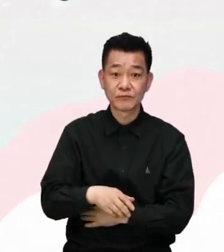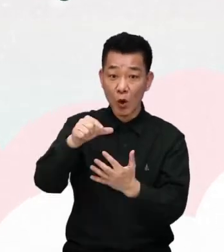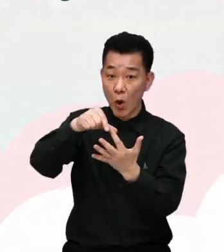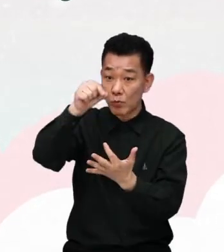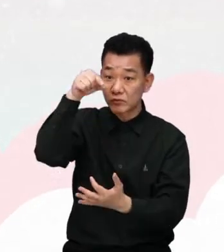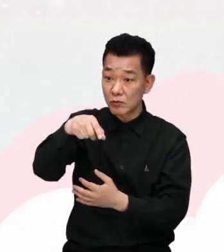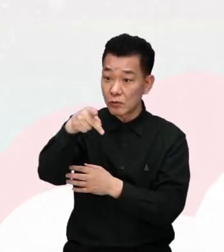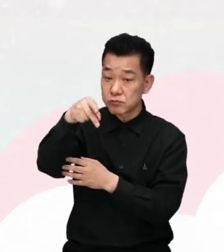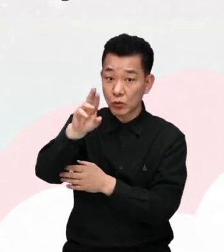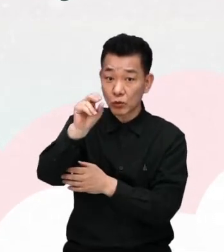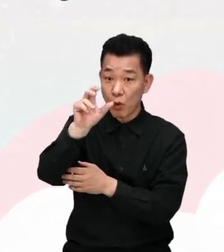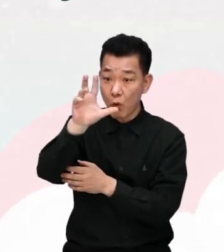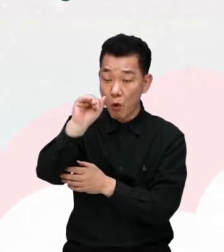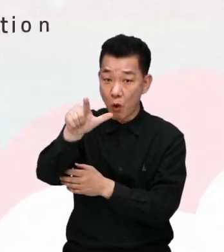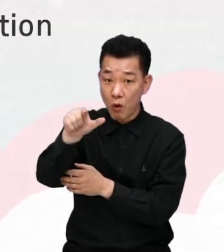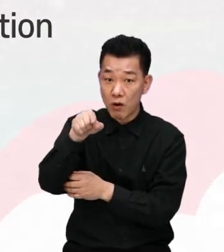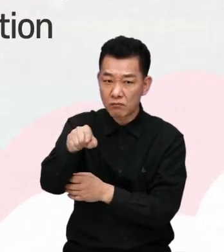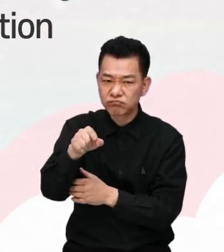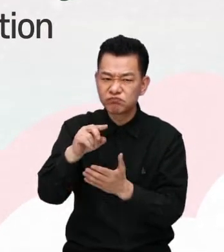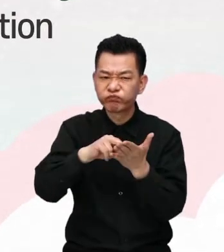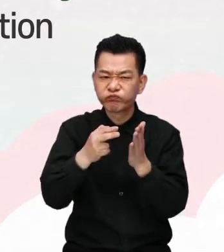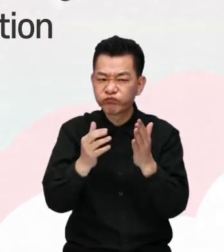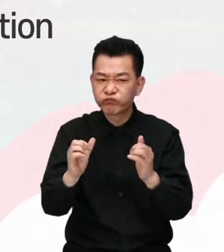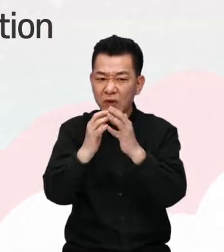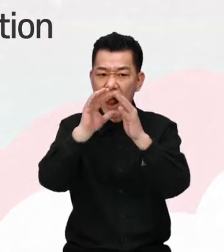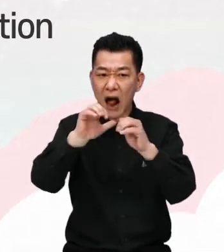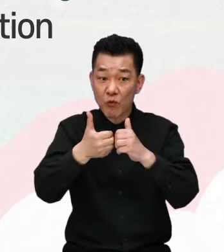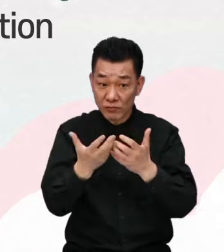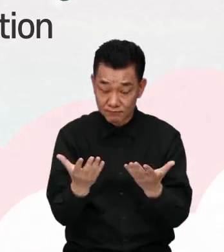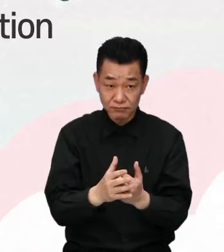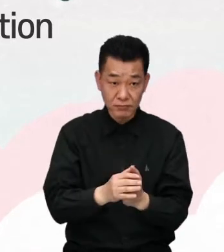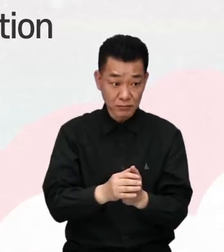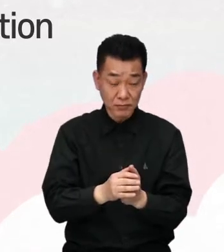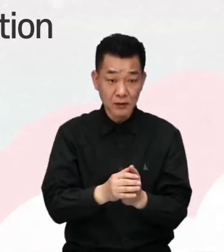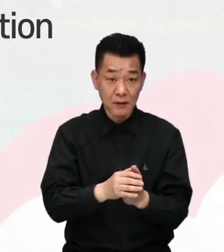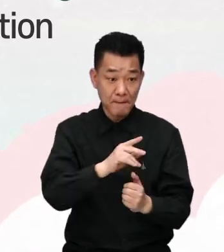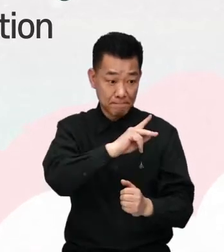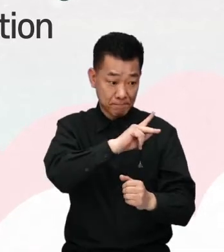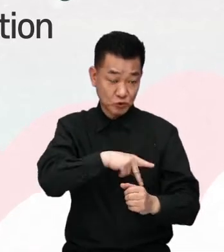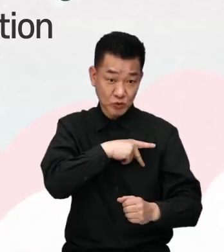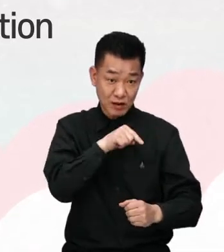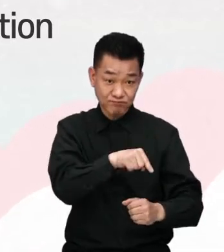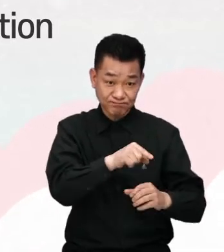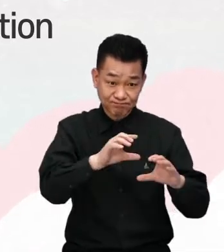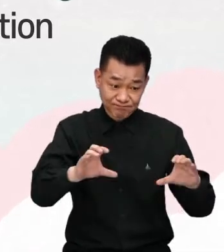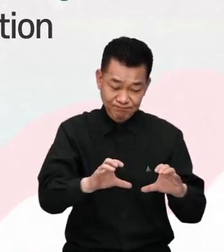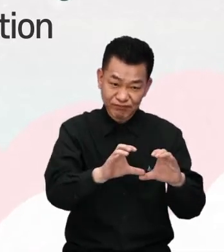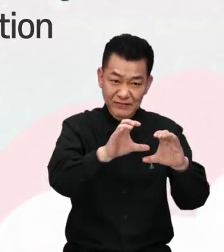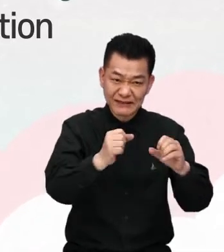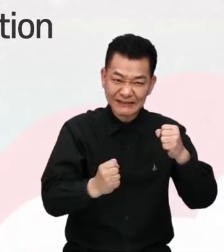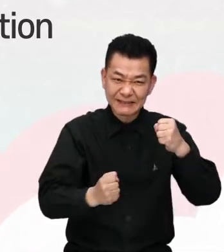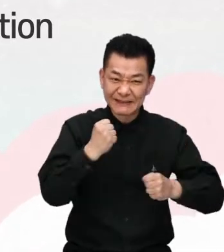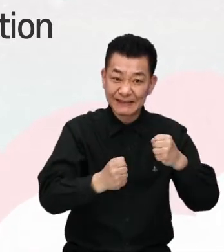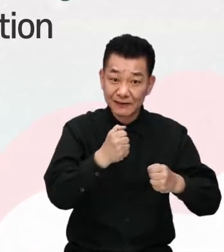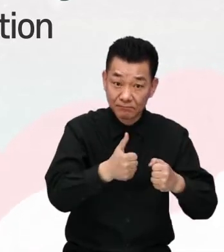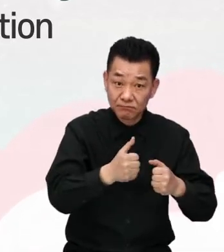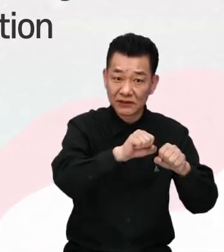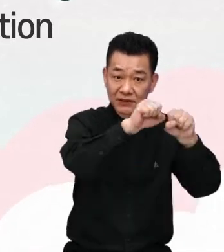its details, and about individual communication procedure and ex officio investigation.